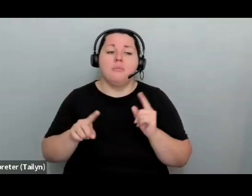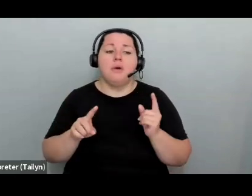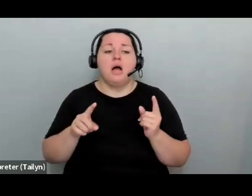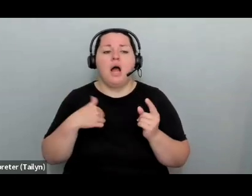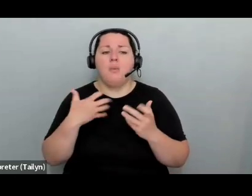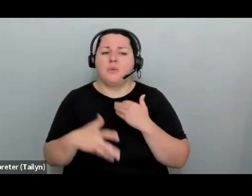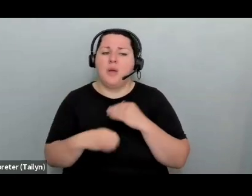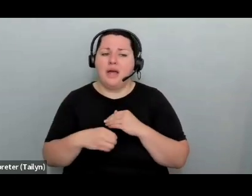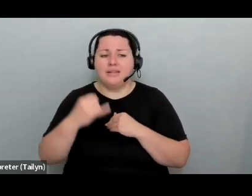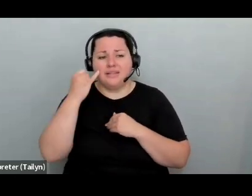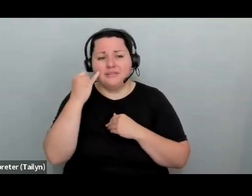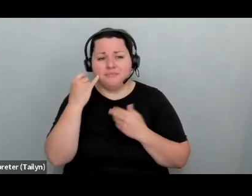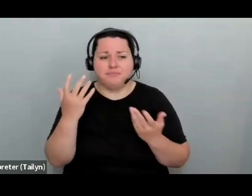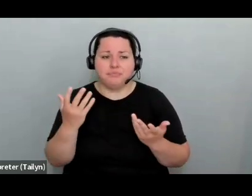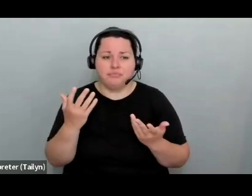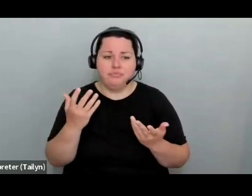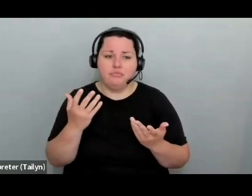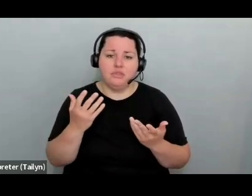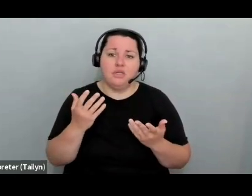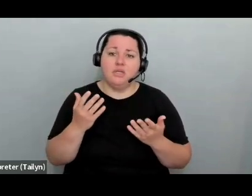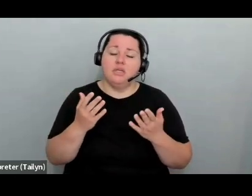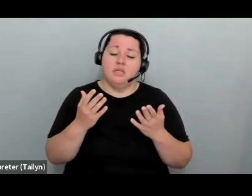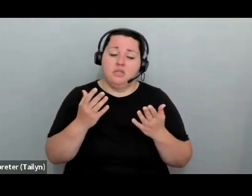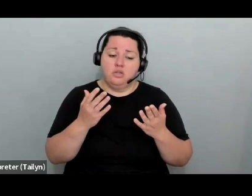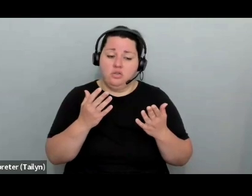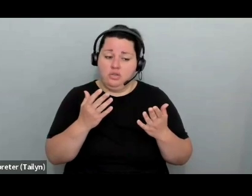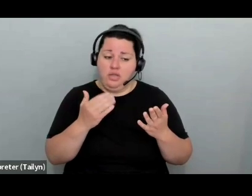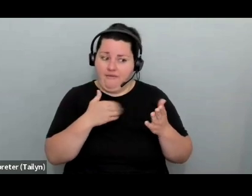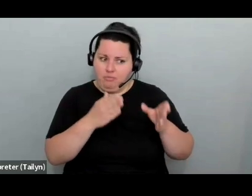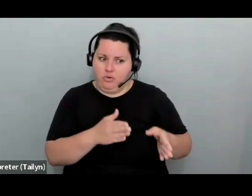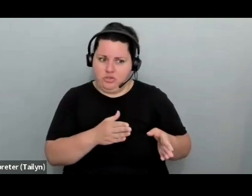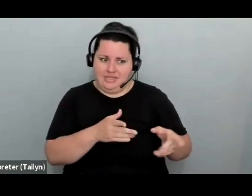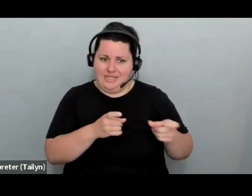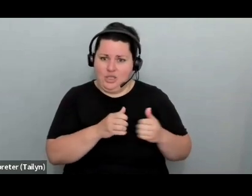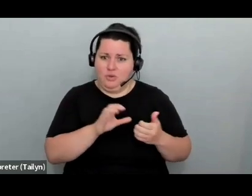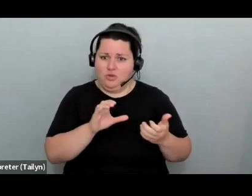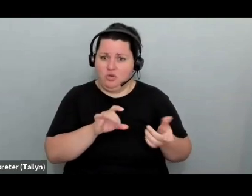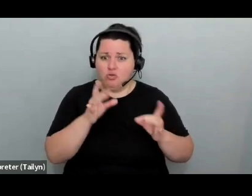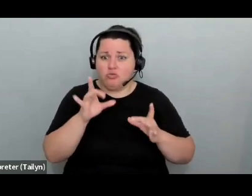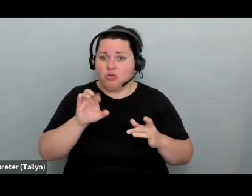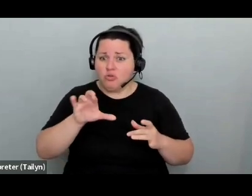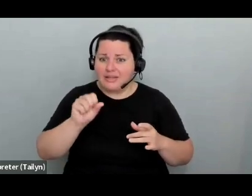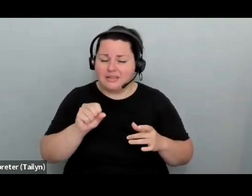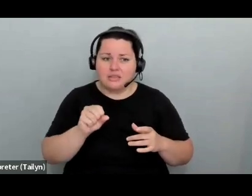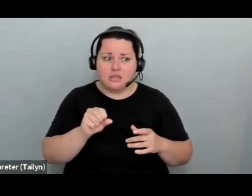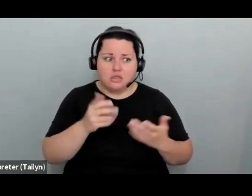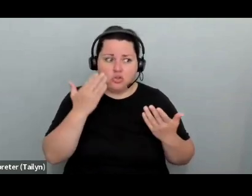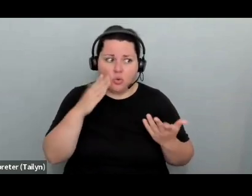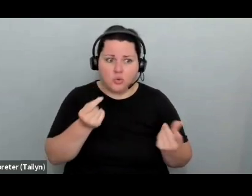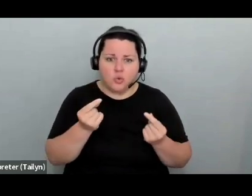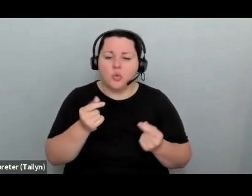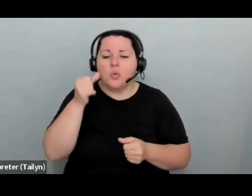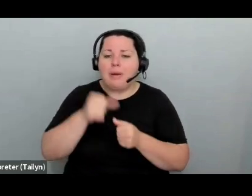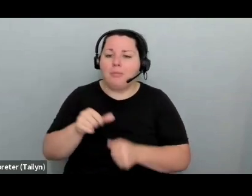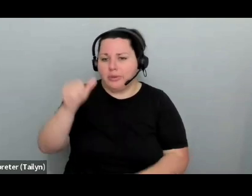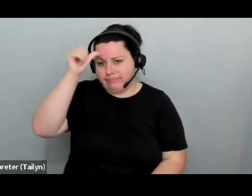if you have someone that is dealing with a crisis and you don't know where to turn, remember 988. That